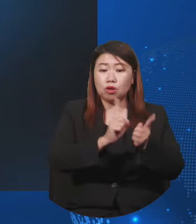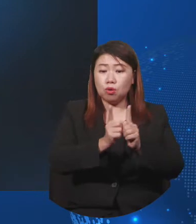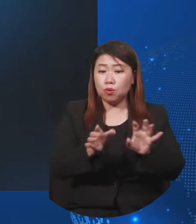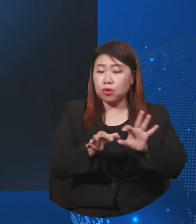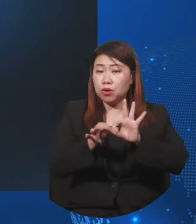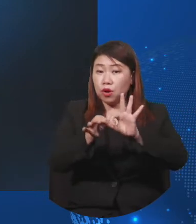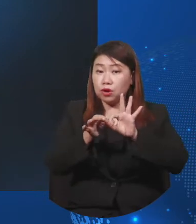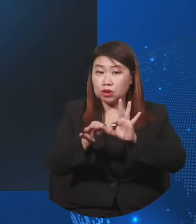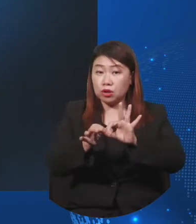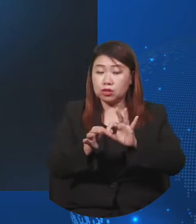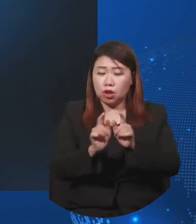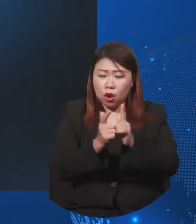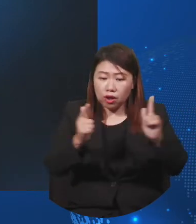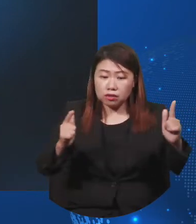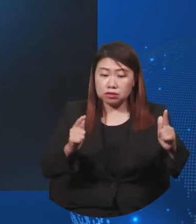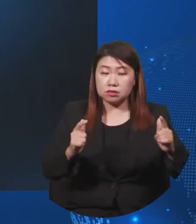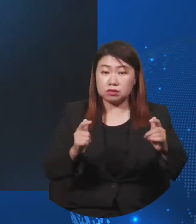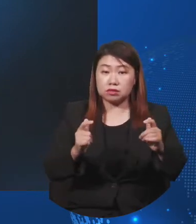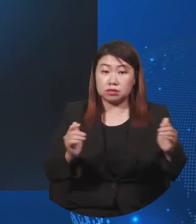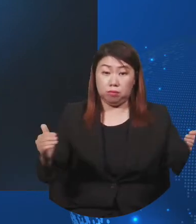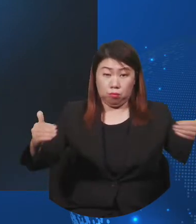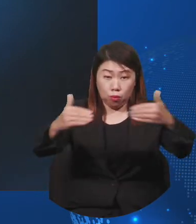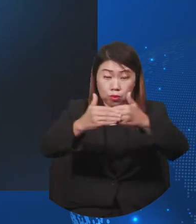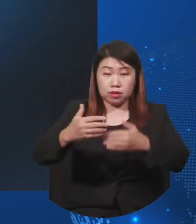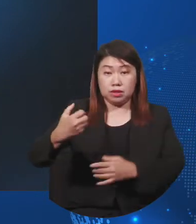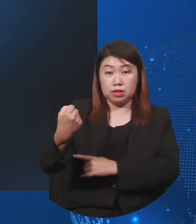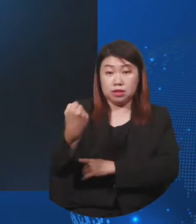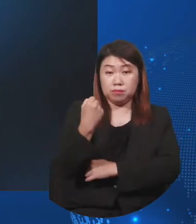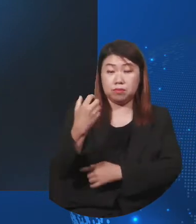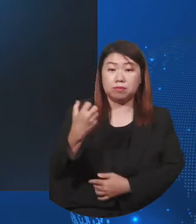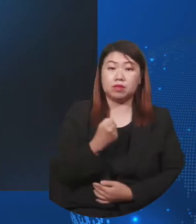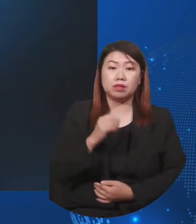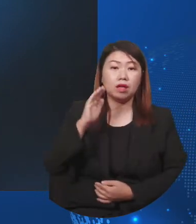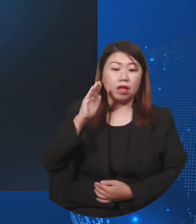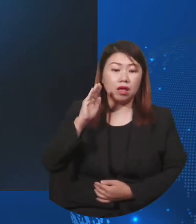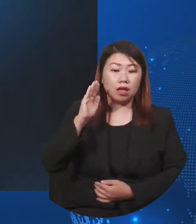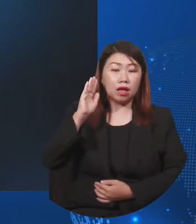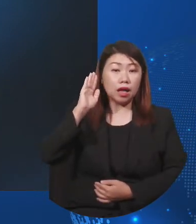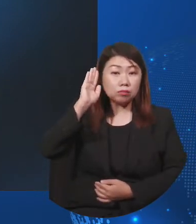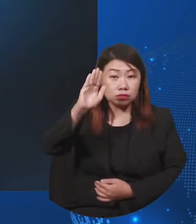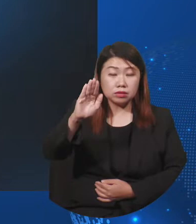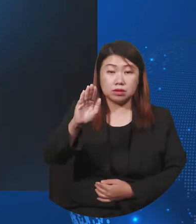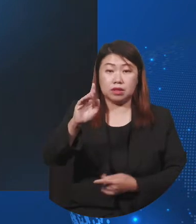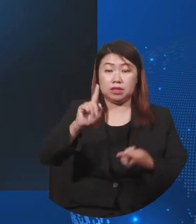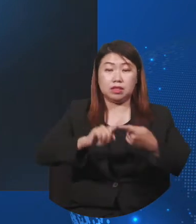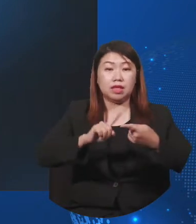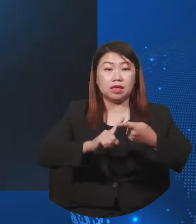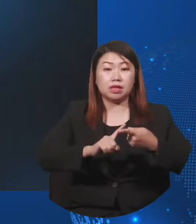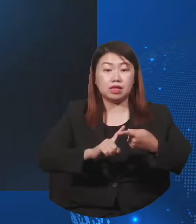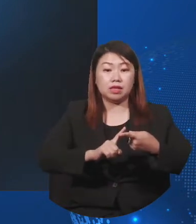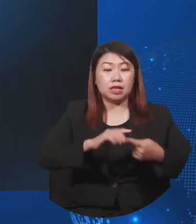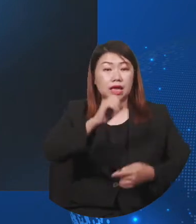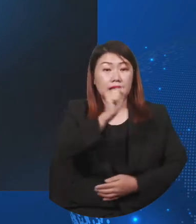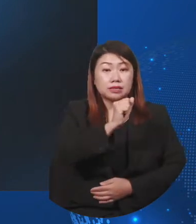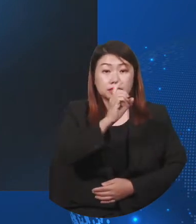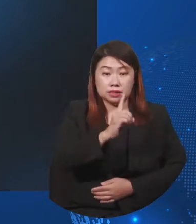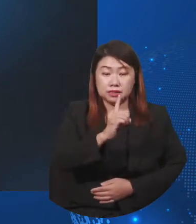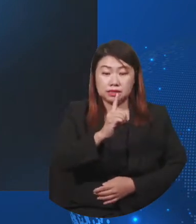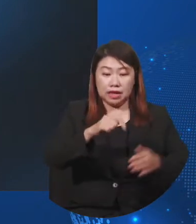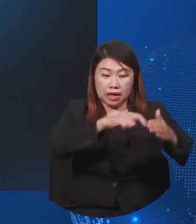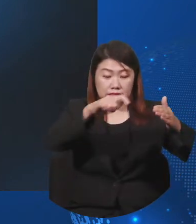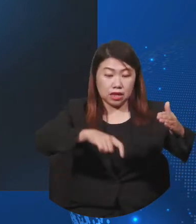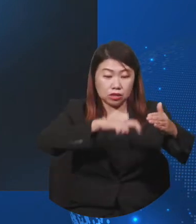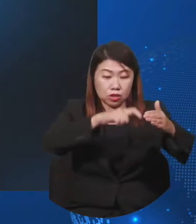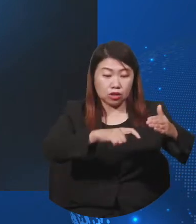SG's report to our common future, the SG also pointed out that humanity's welfare, indeed very future,